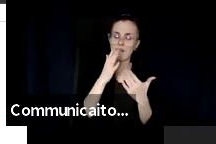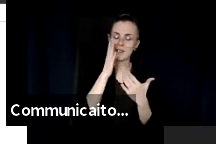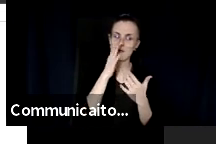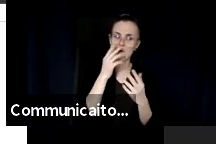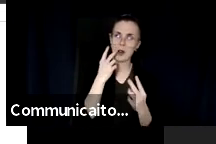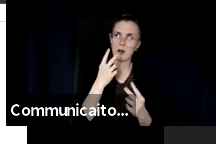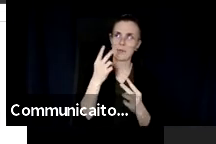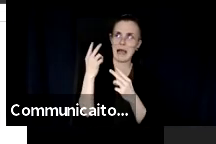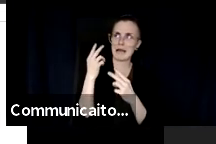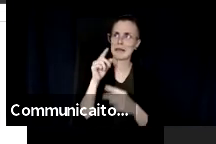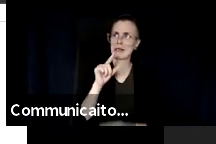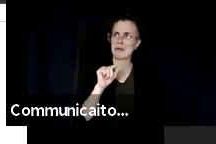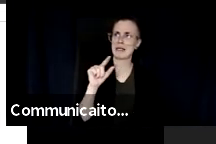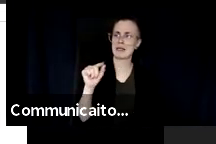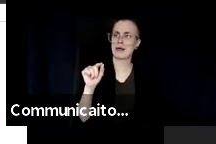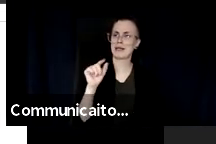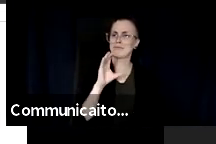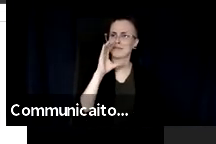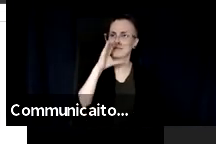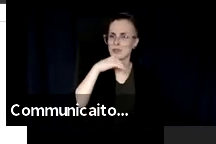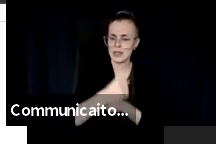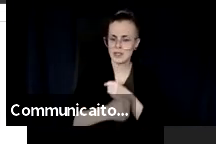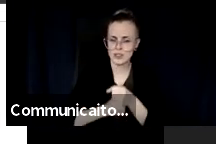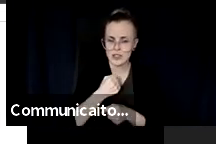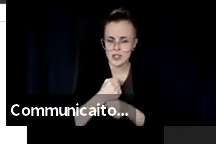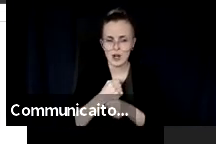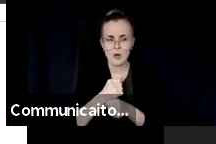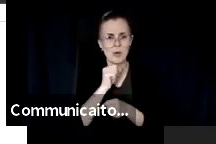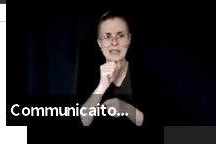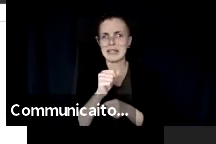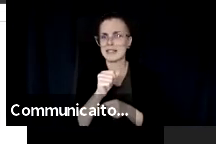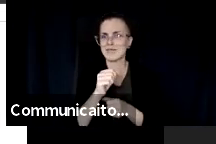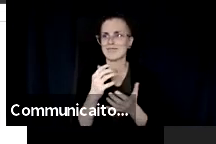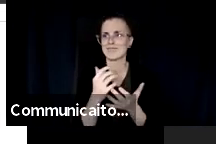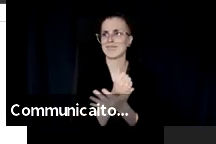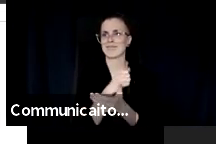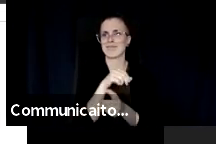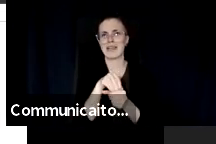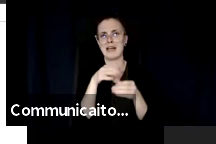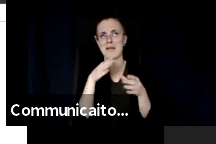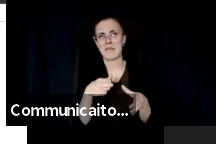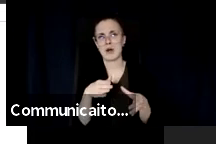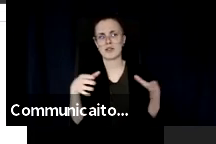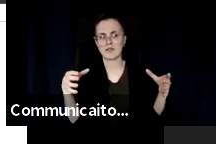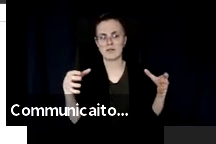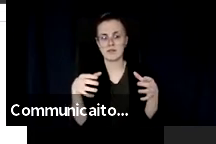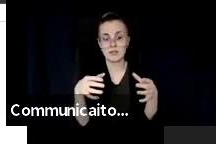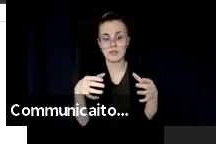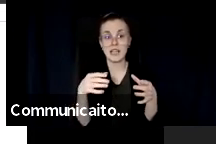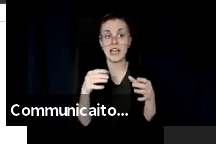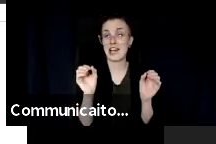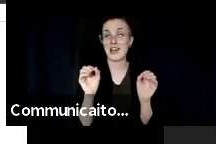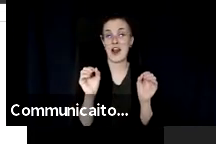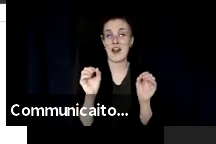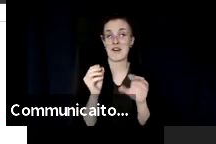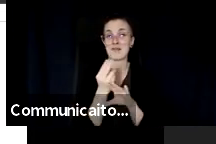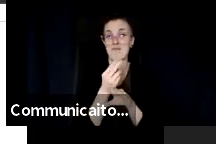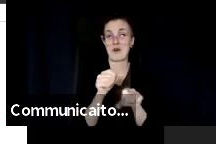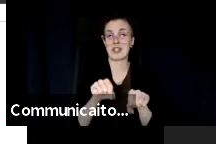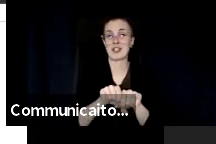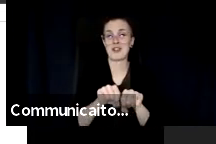very strange year where we didn't get to come together in person and none of us wore shoes to work. But it's